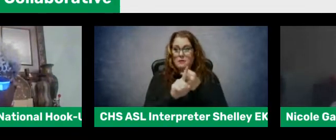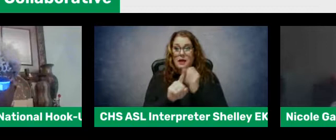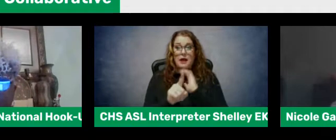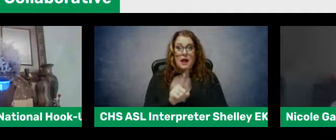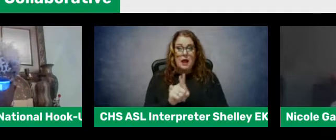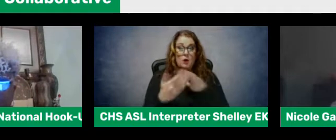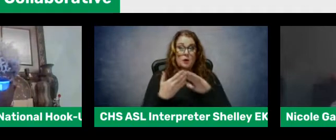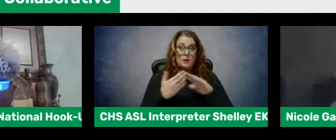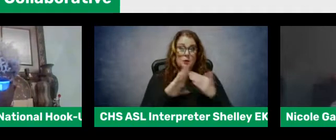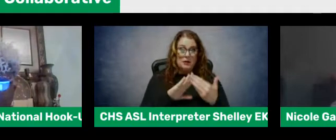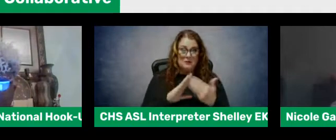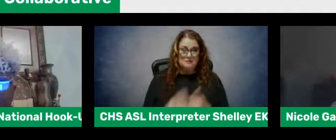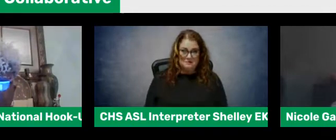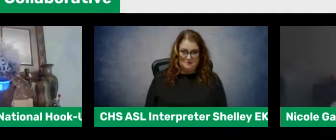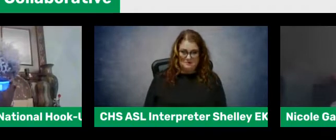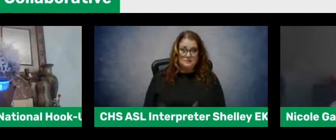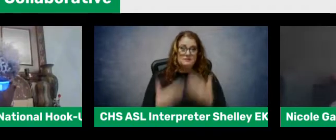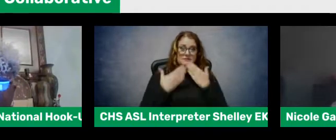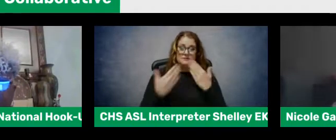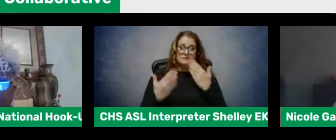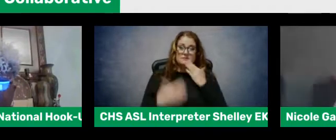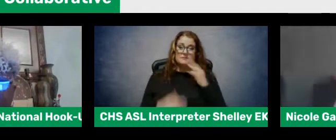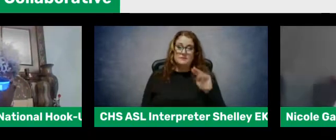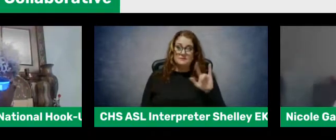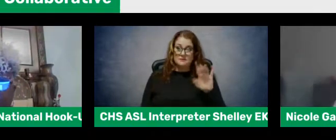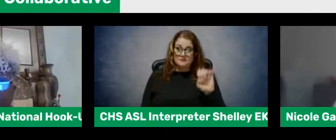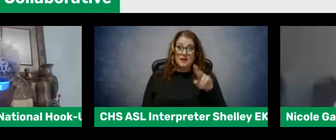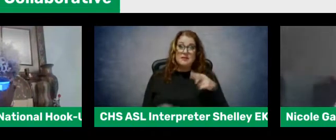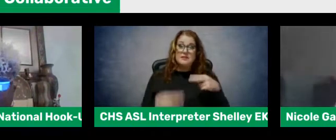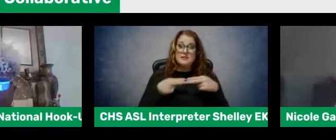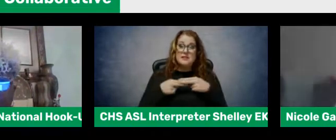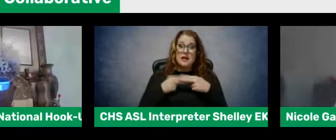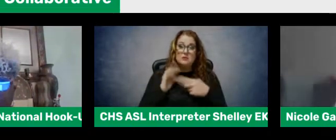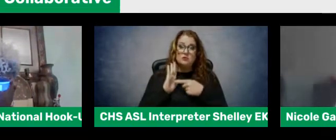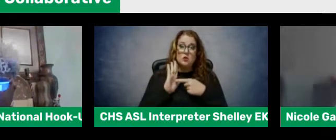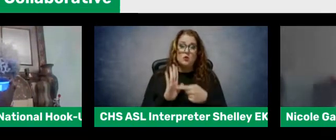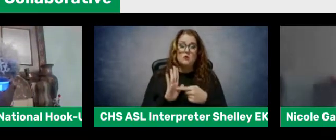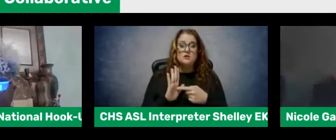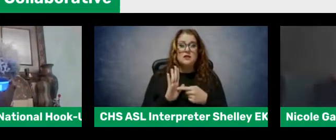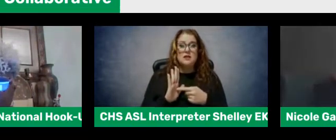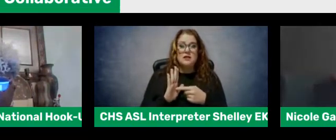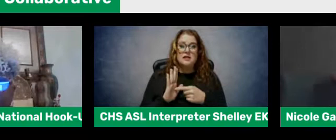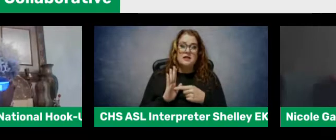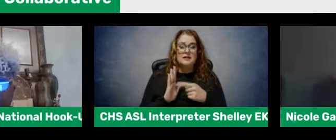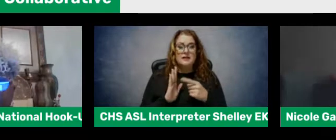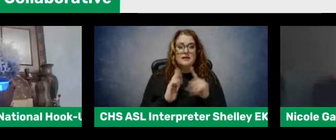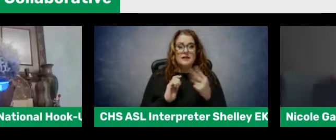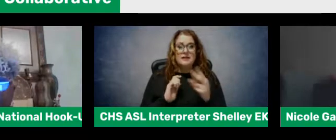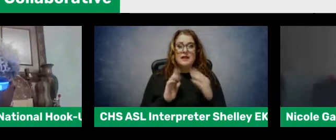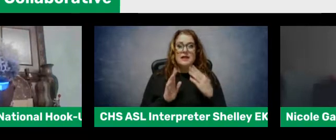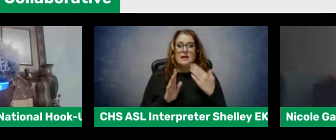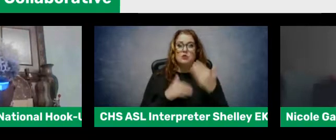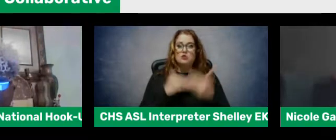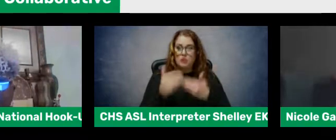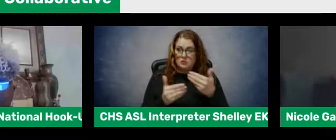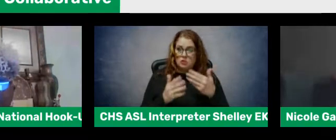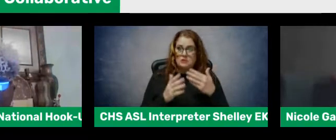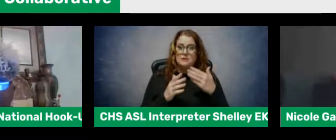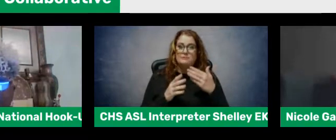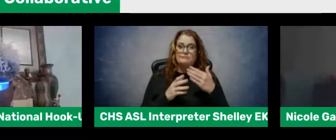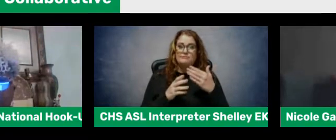communities. Thank you, Nicole. This slide points out the progression